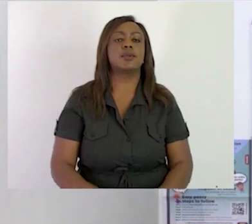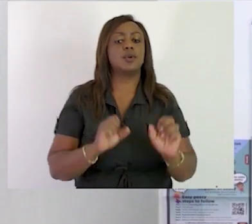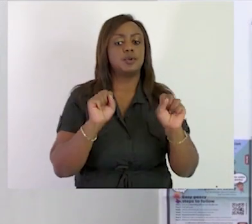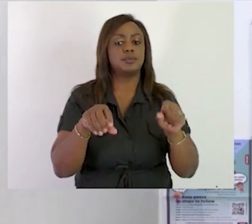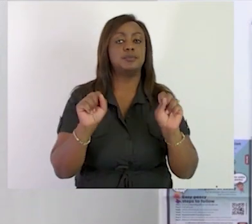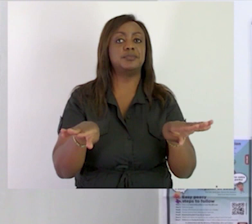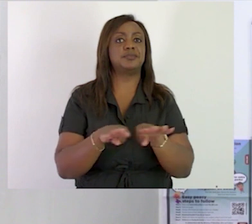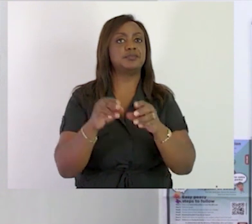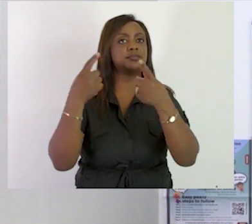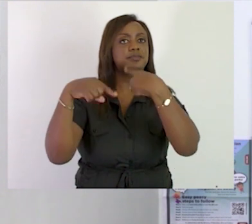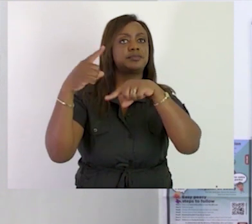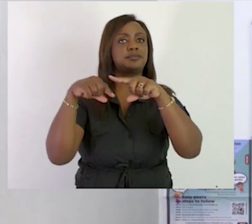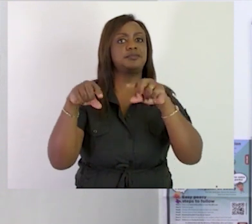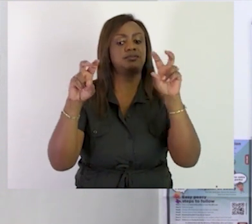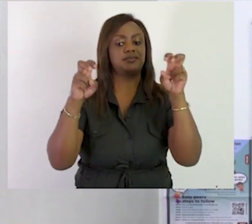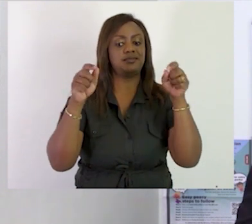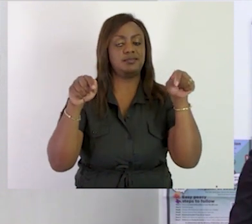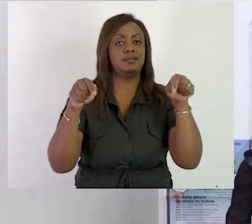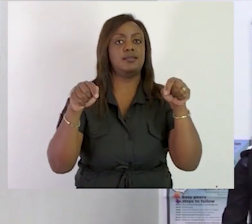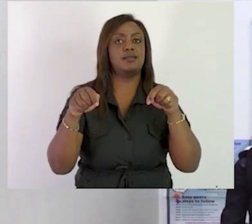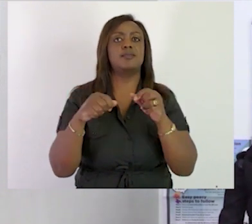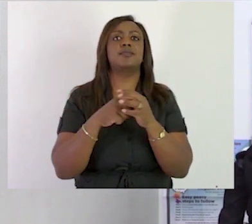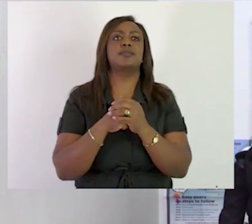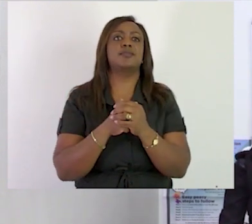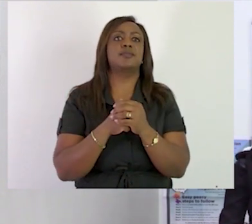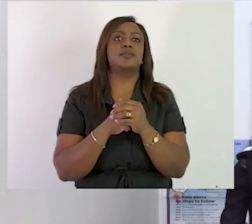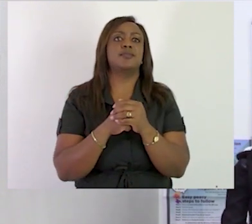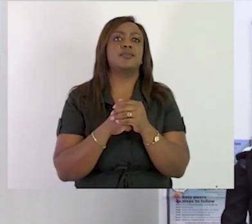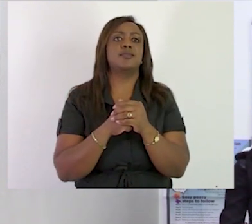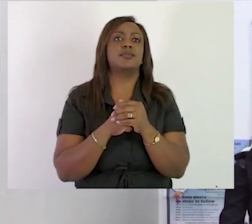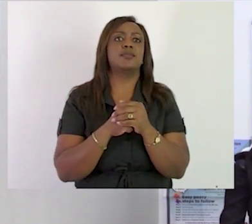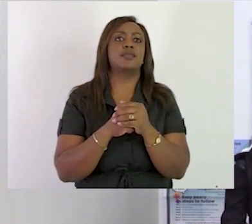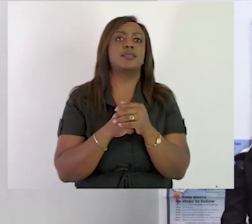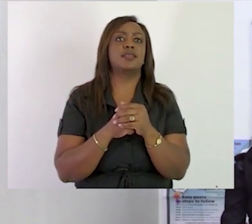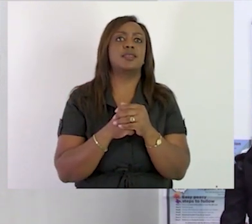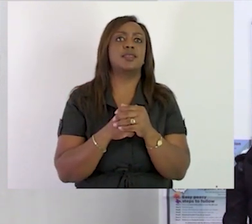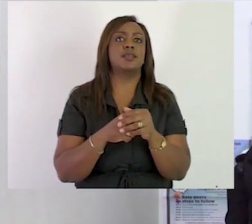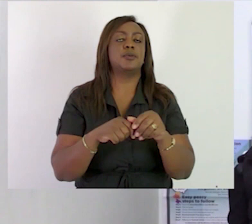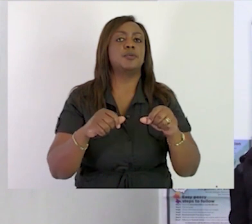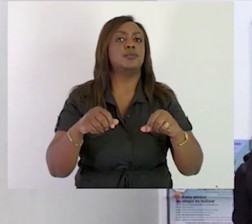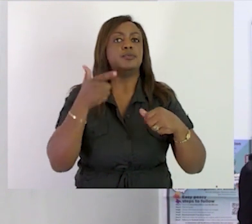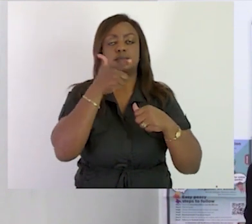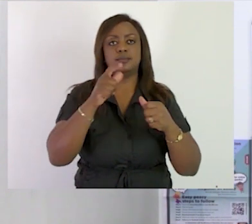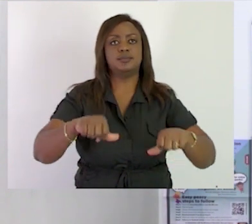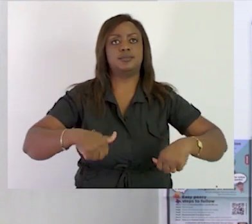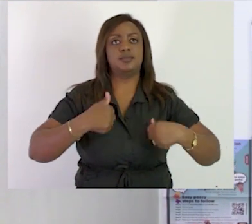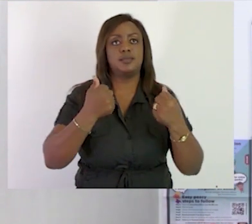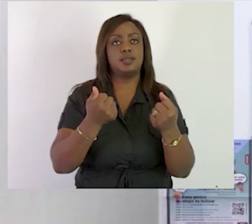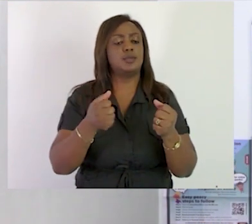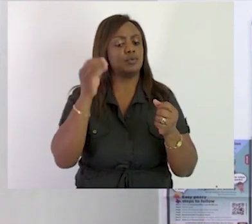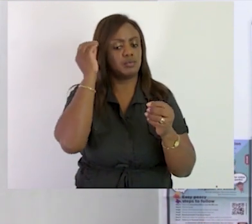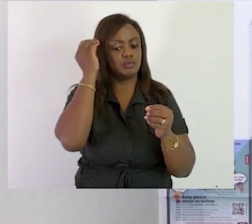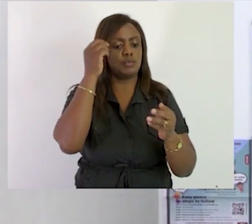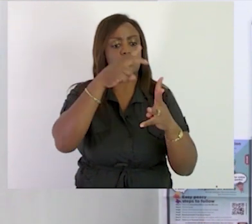Okay, let's quickly recap on our lesson for today, which is sexual health. And then we looked at the methods of